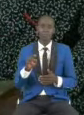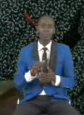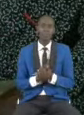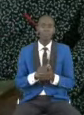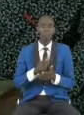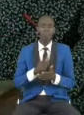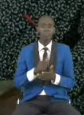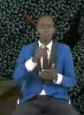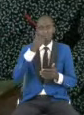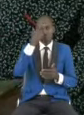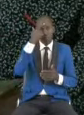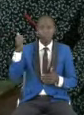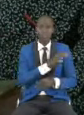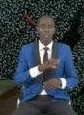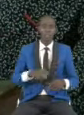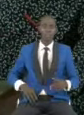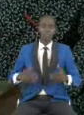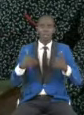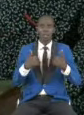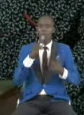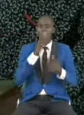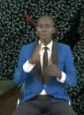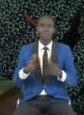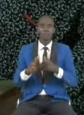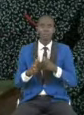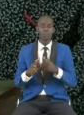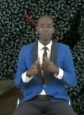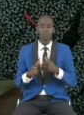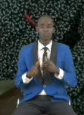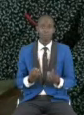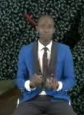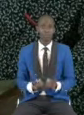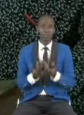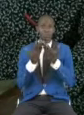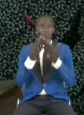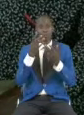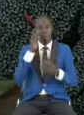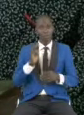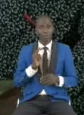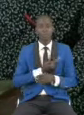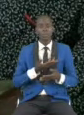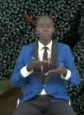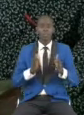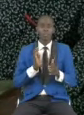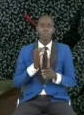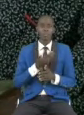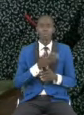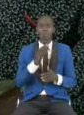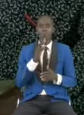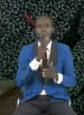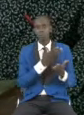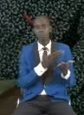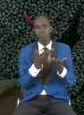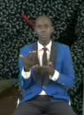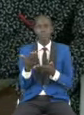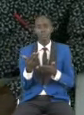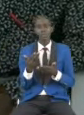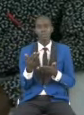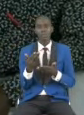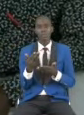Christ has been sacrificed for us, let us keep the feast with the old,